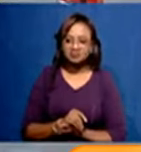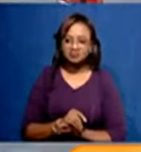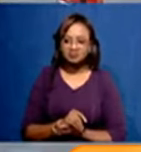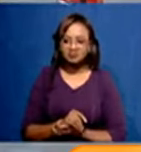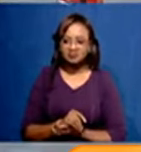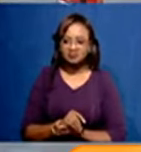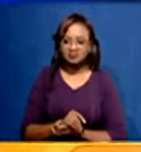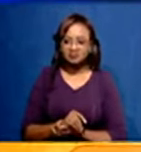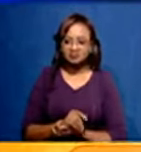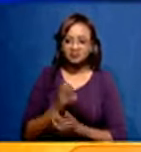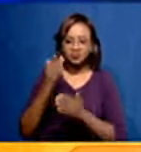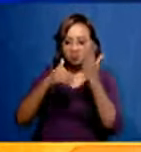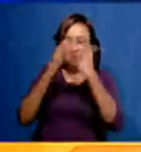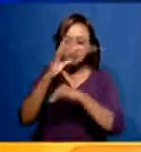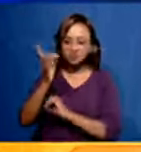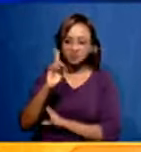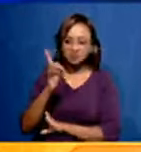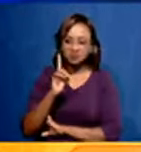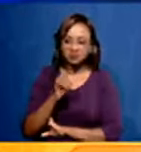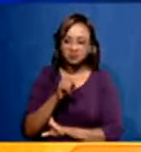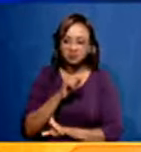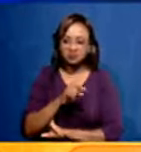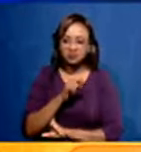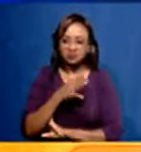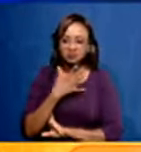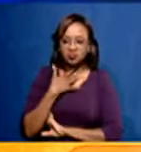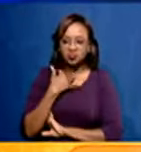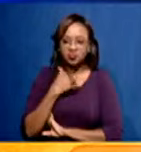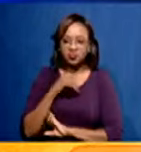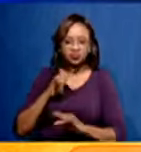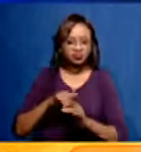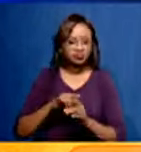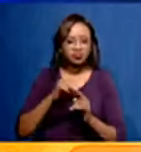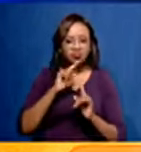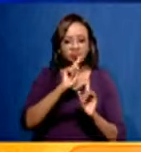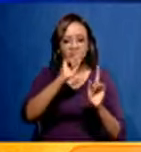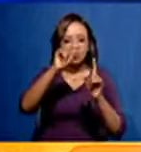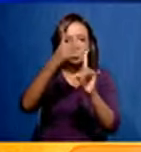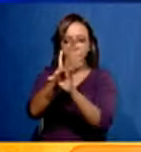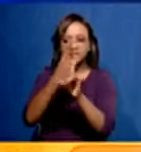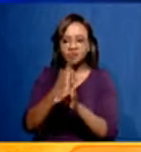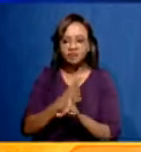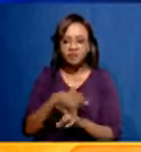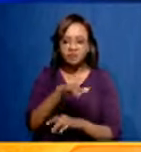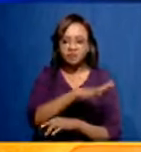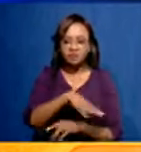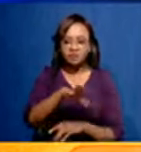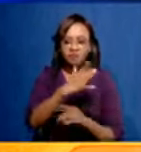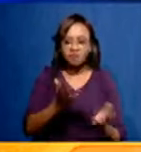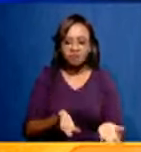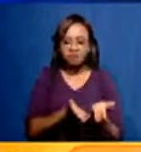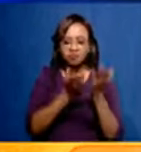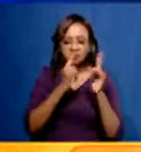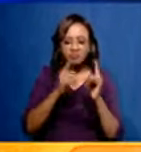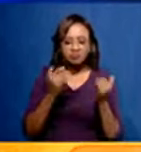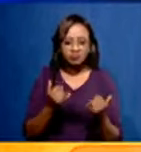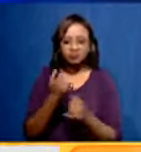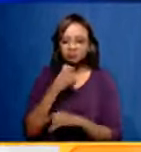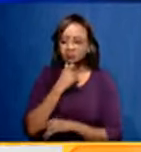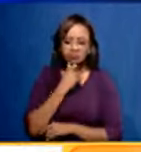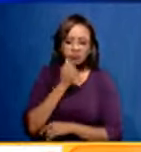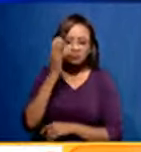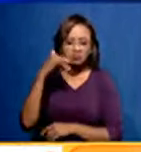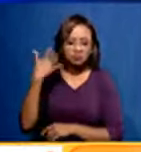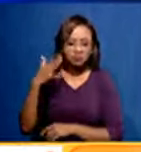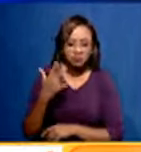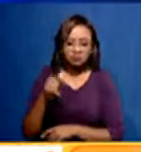Yeah. The University of Nairobi wants to go to different places. Why is it, Jeff, that in every single rating of universities here on